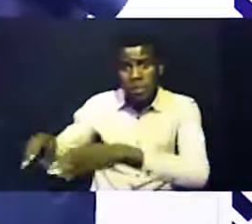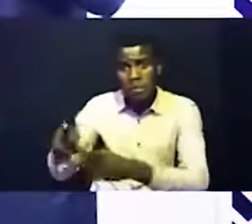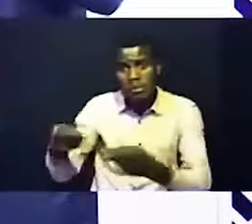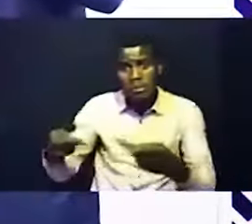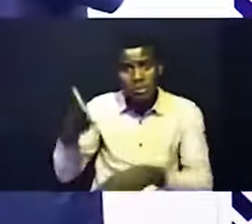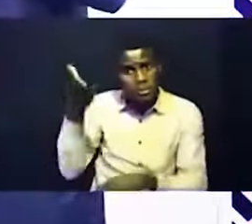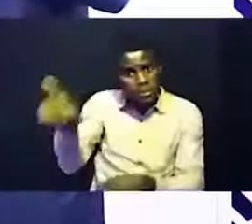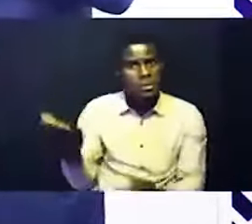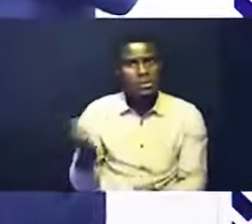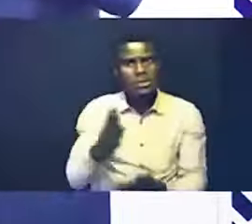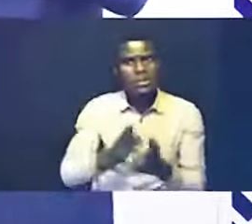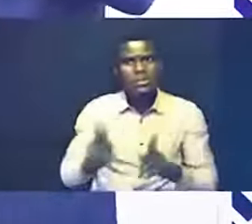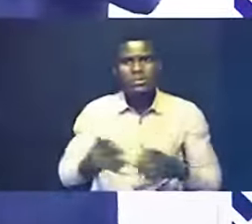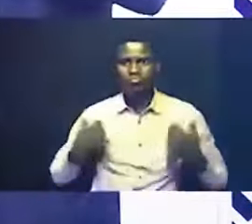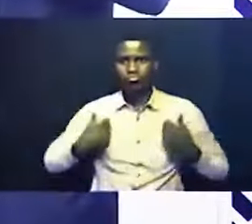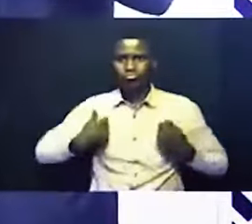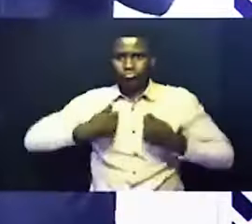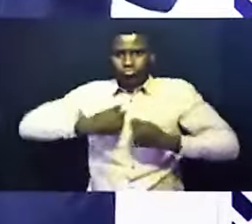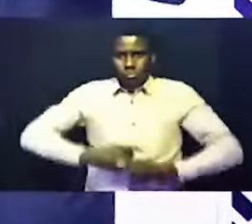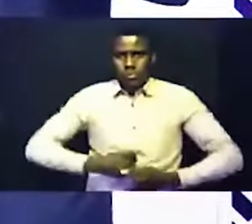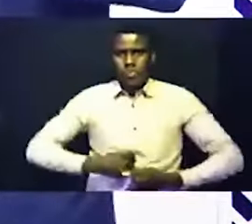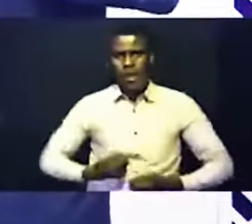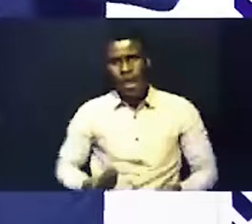some are in suit in the corporate